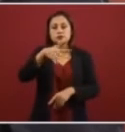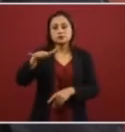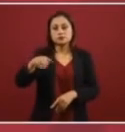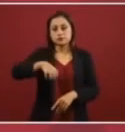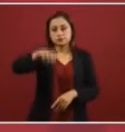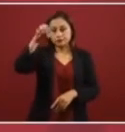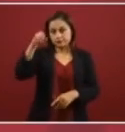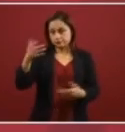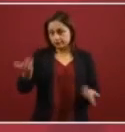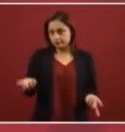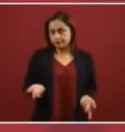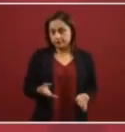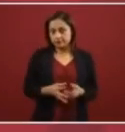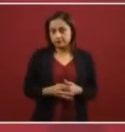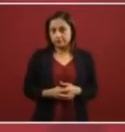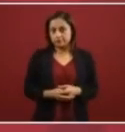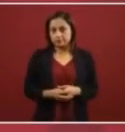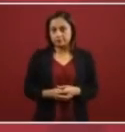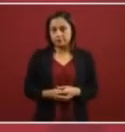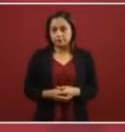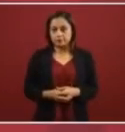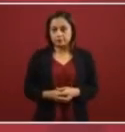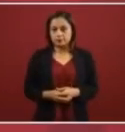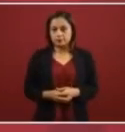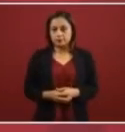older adults.